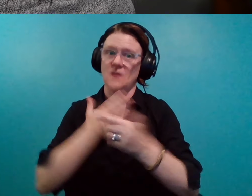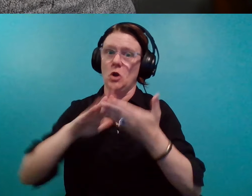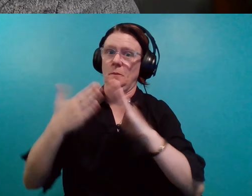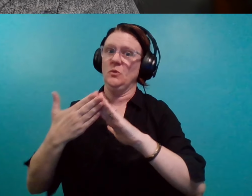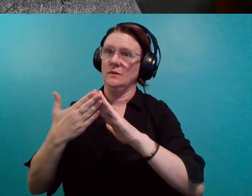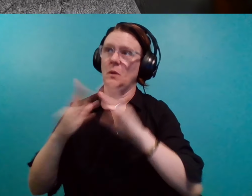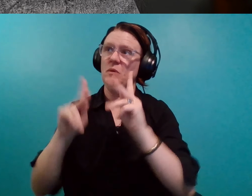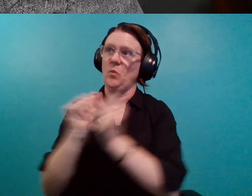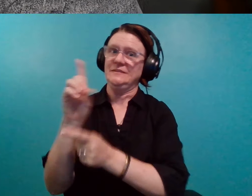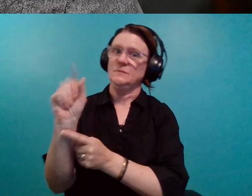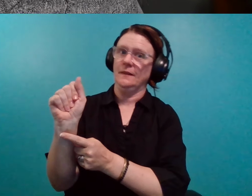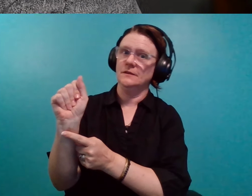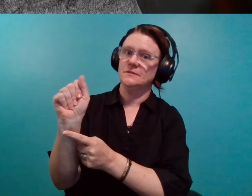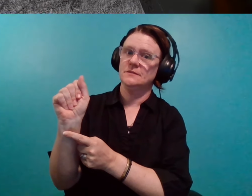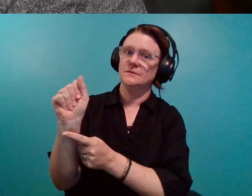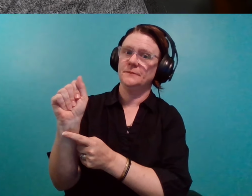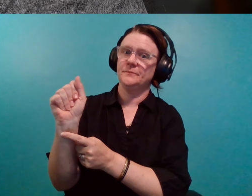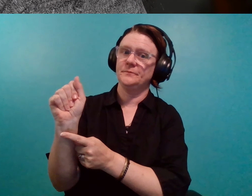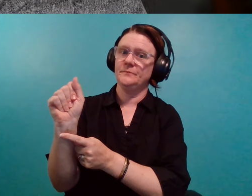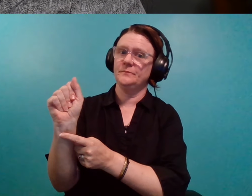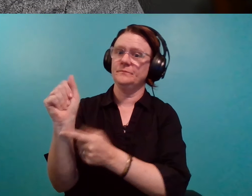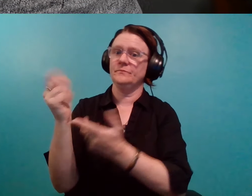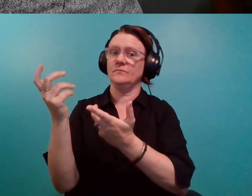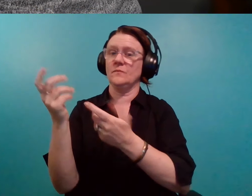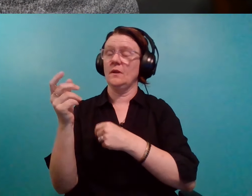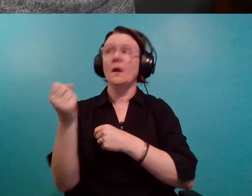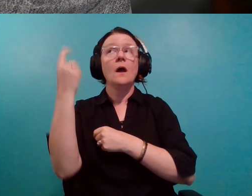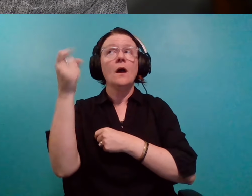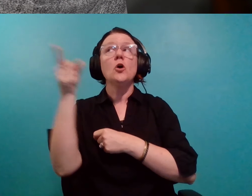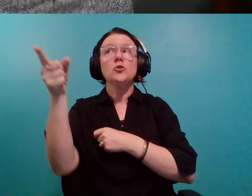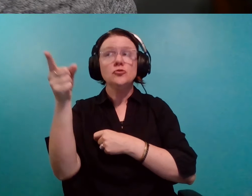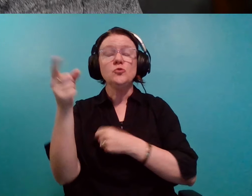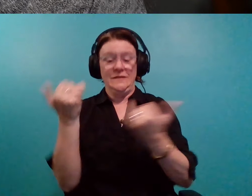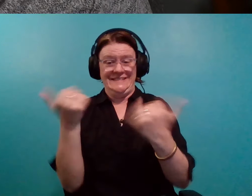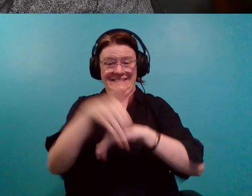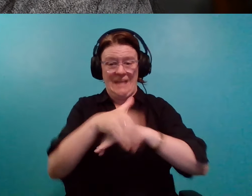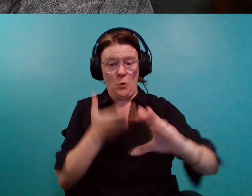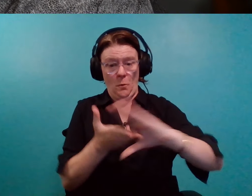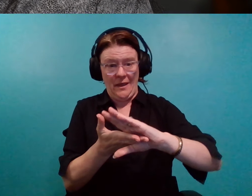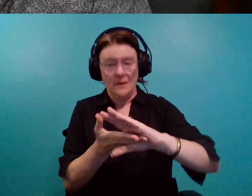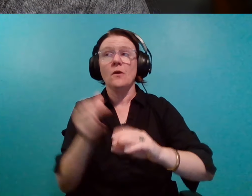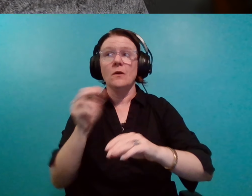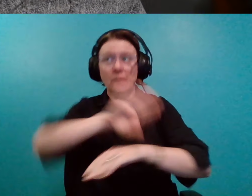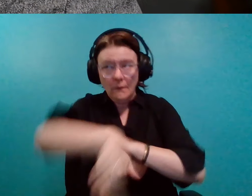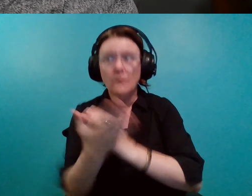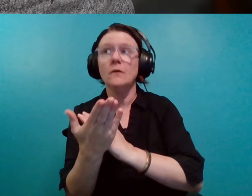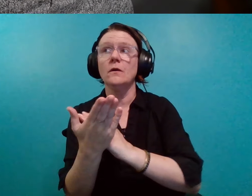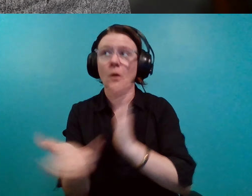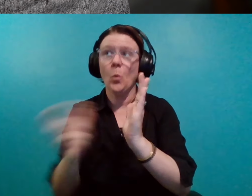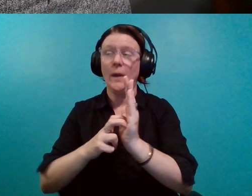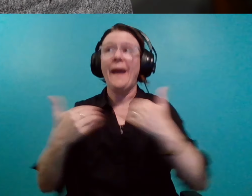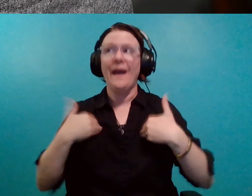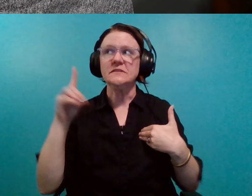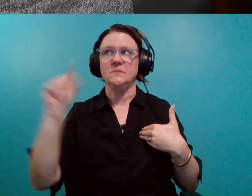our community of people with disabilities. You can go to bed today and wake up tomorrow with a disability. Nothing is